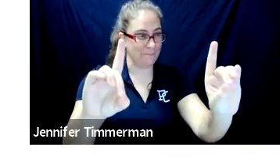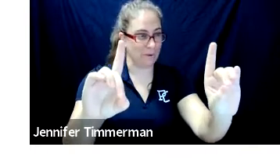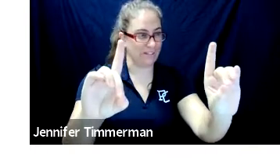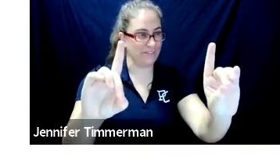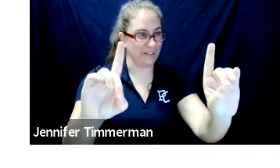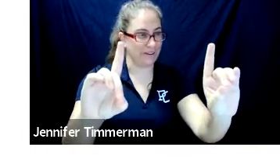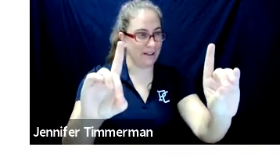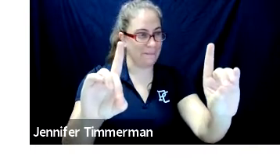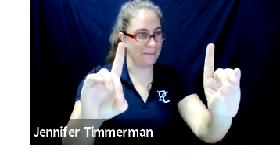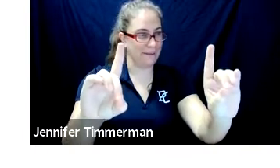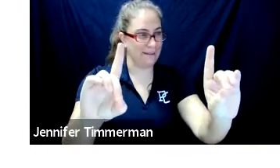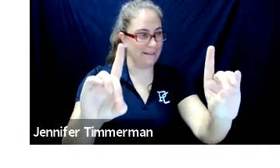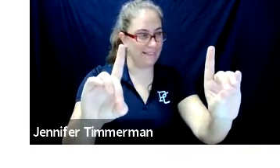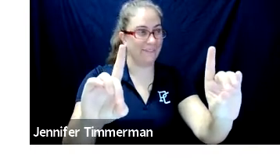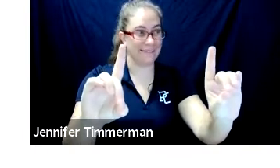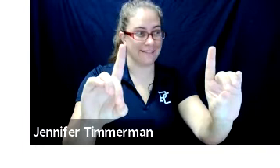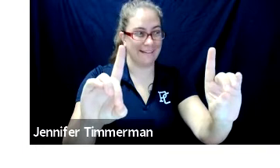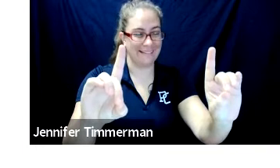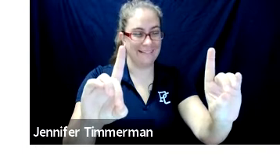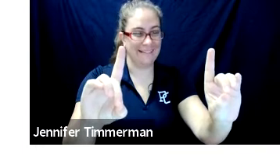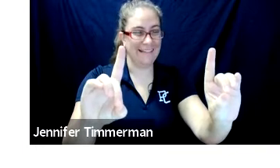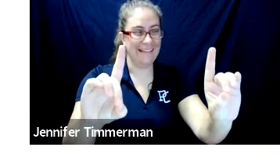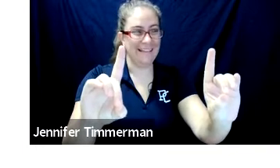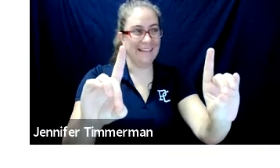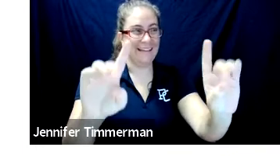D, point your finger up. That one's hard.